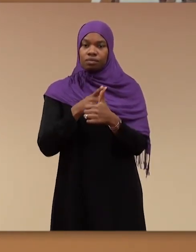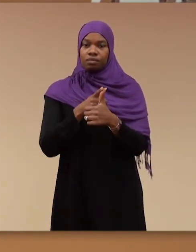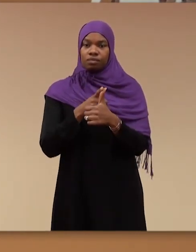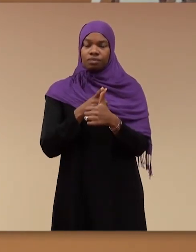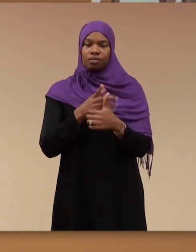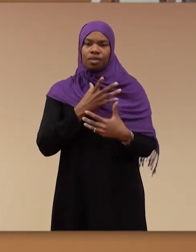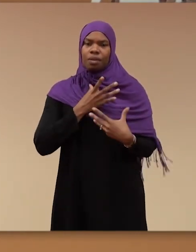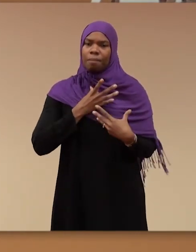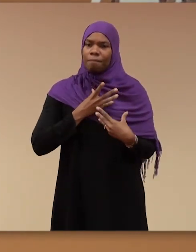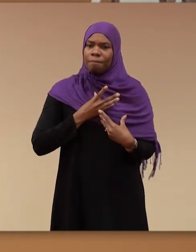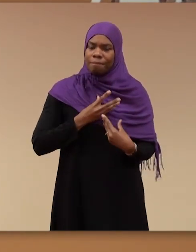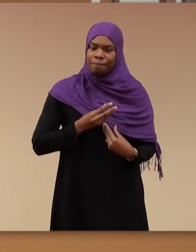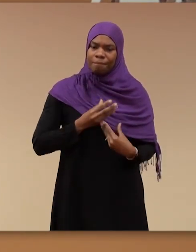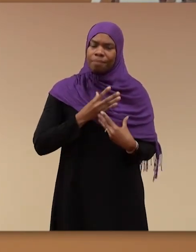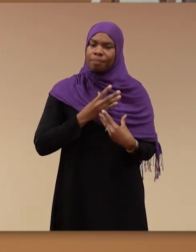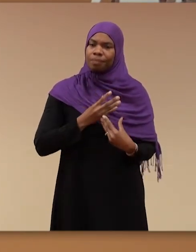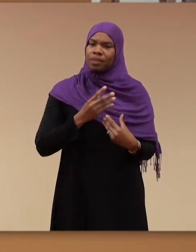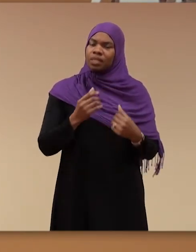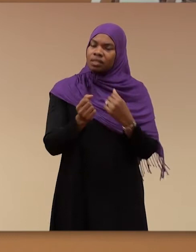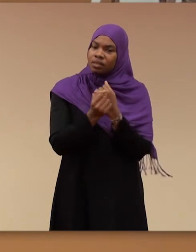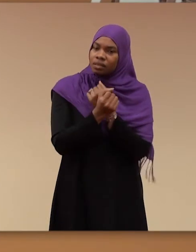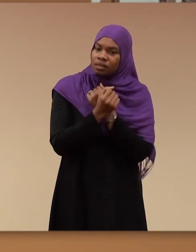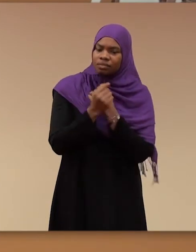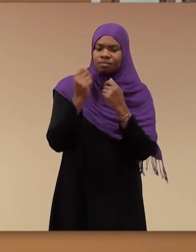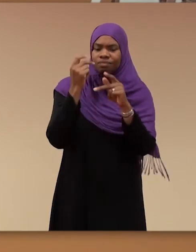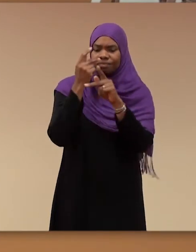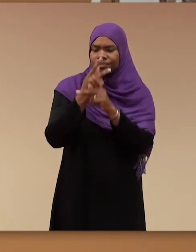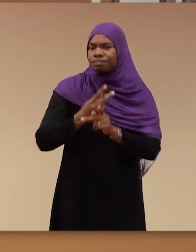compassion, love, care,